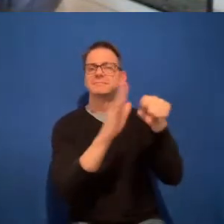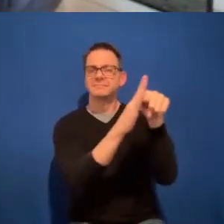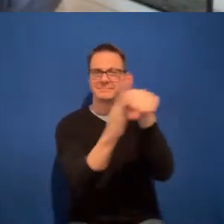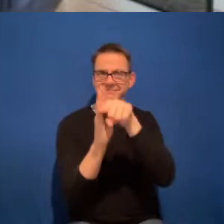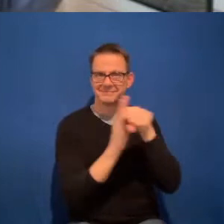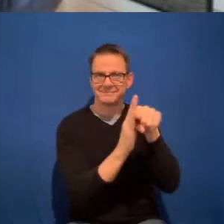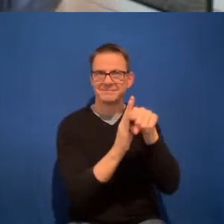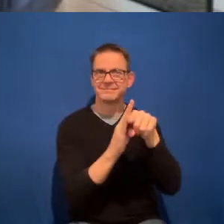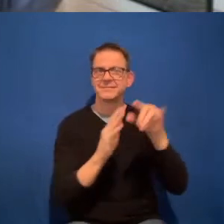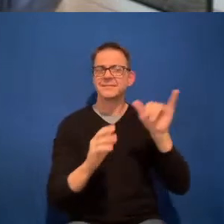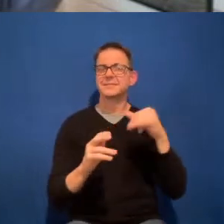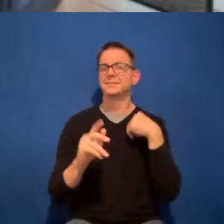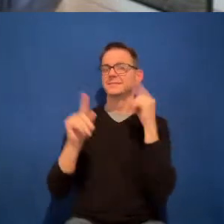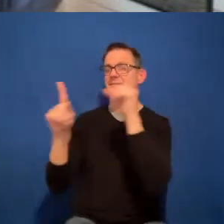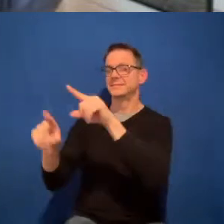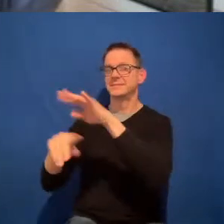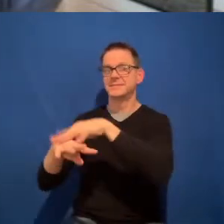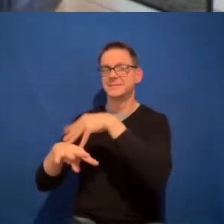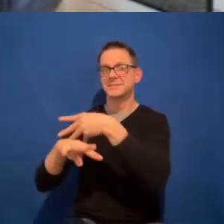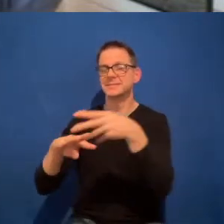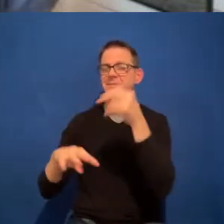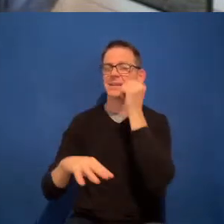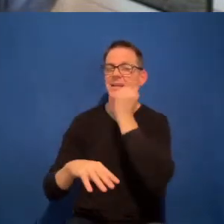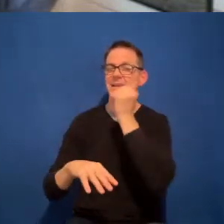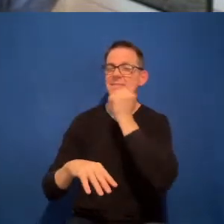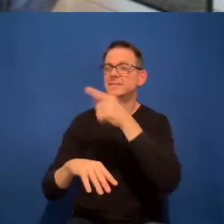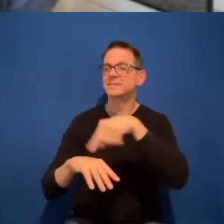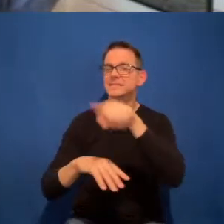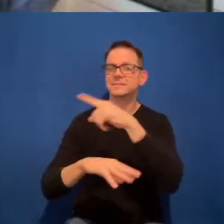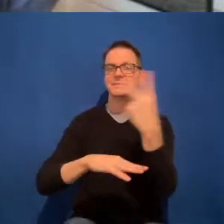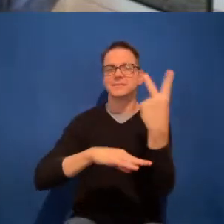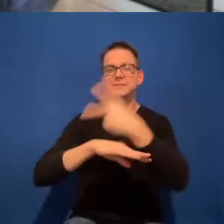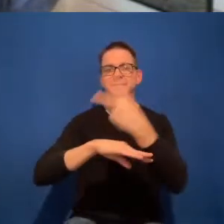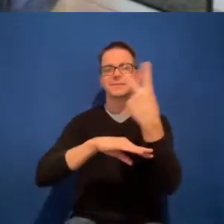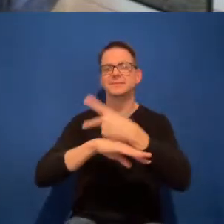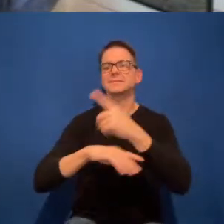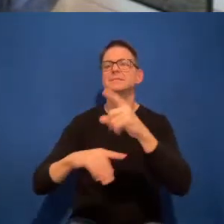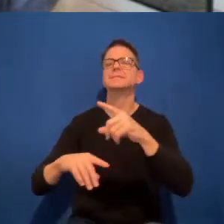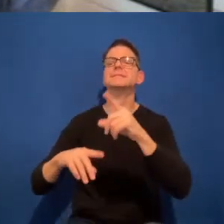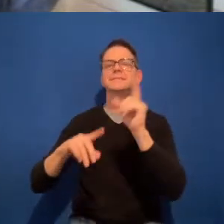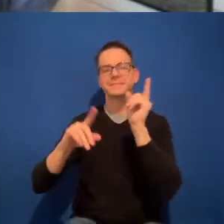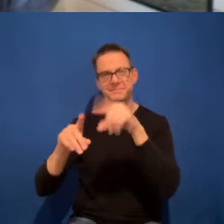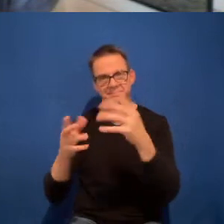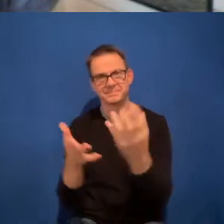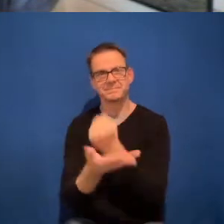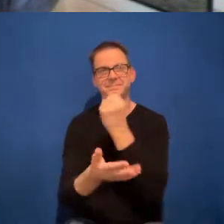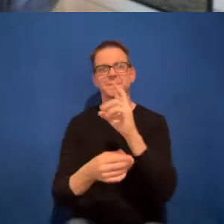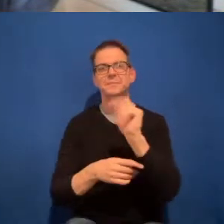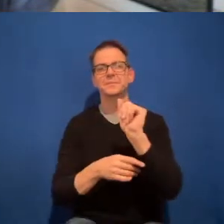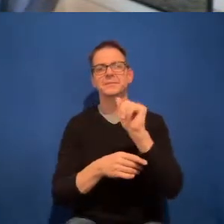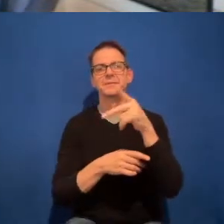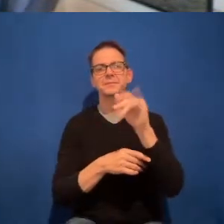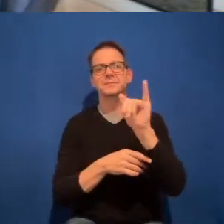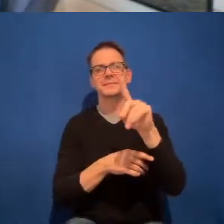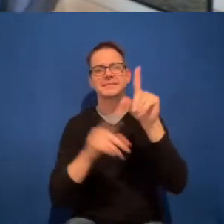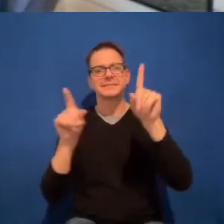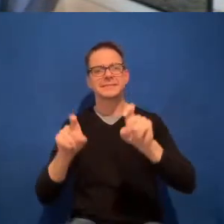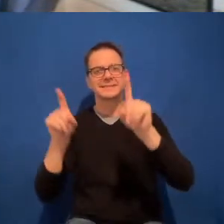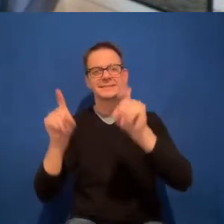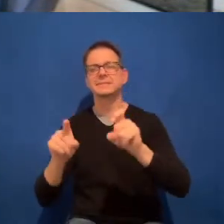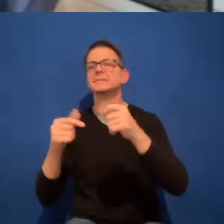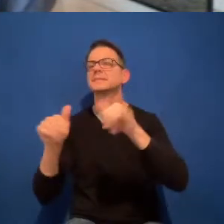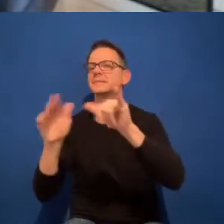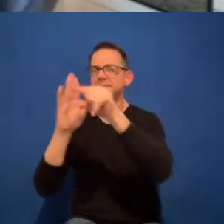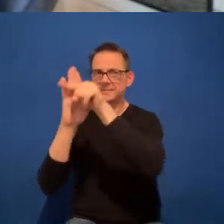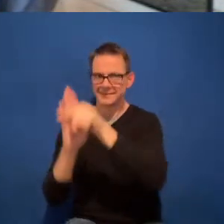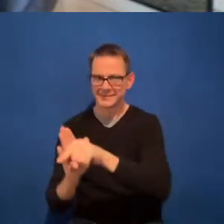repeated that test for everybody every day or every 2 days, so that we knew there was no asymptomatic spreaders within that space.